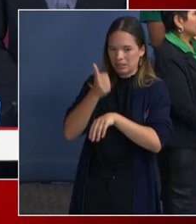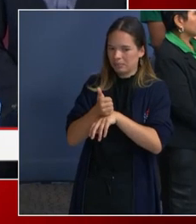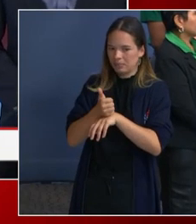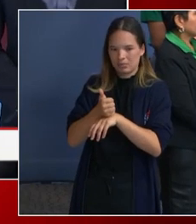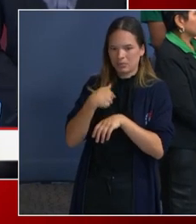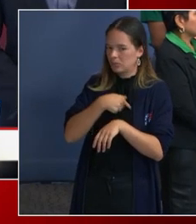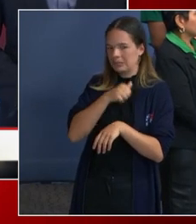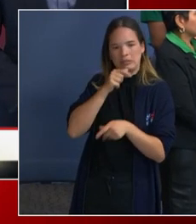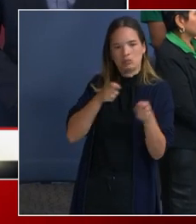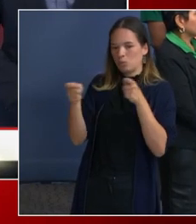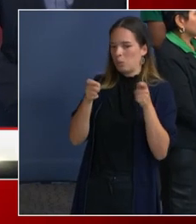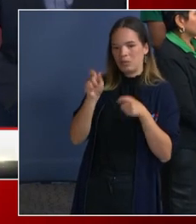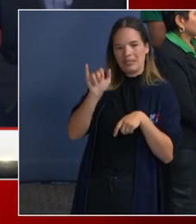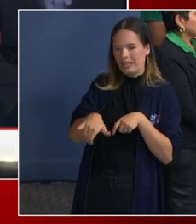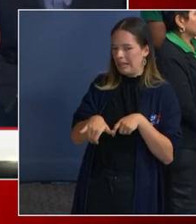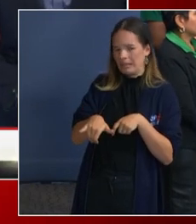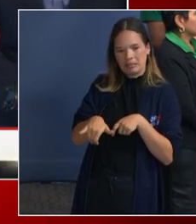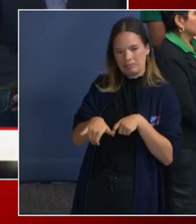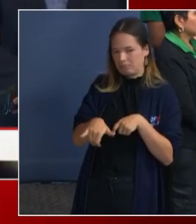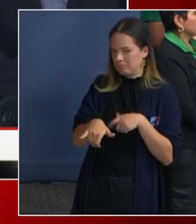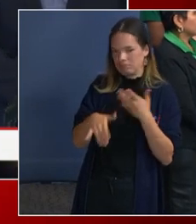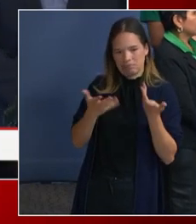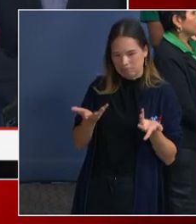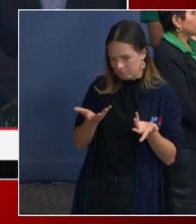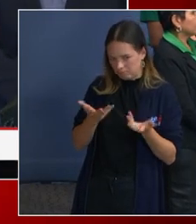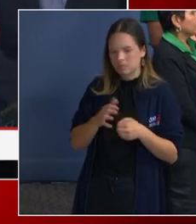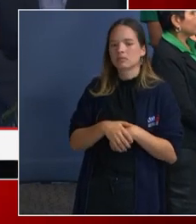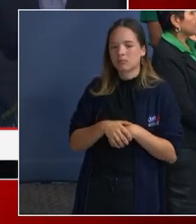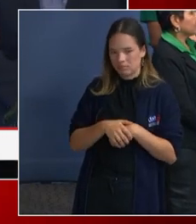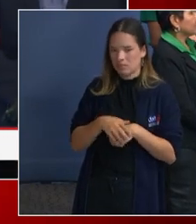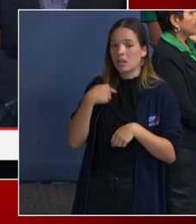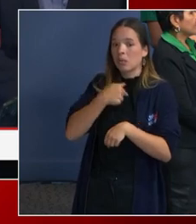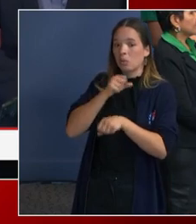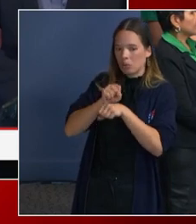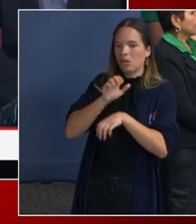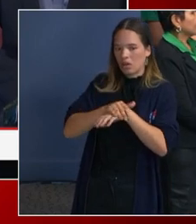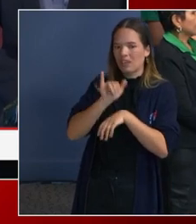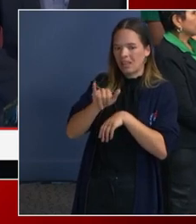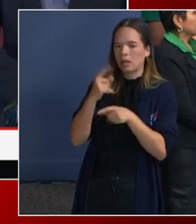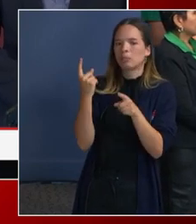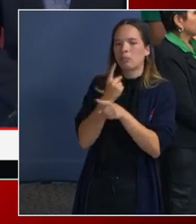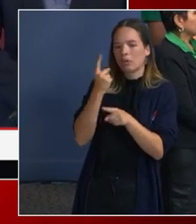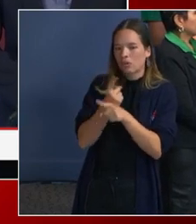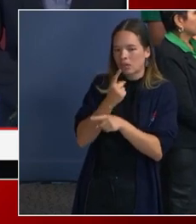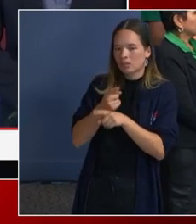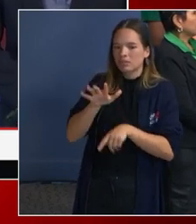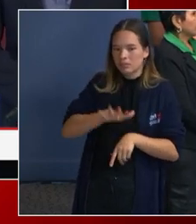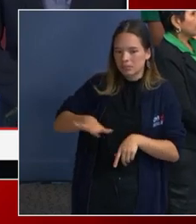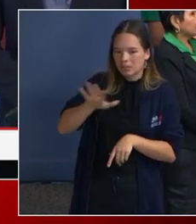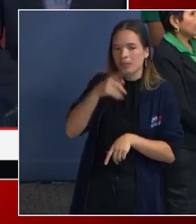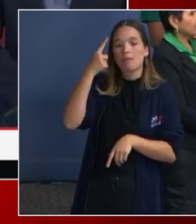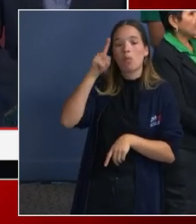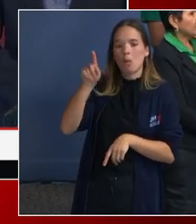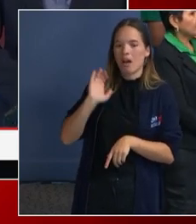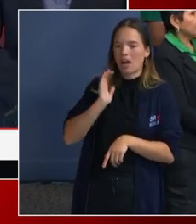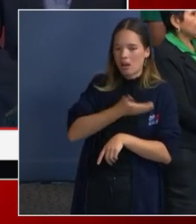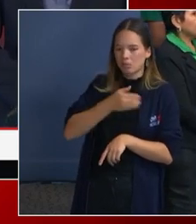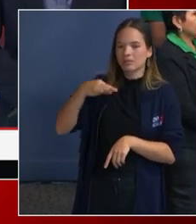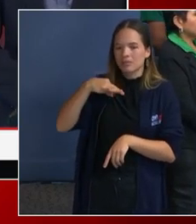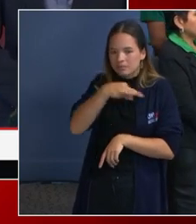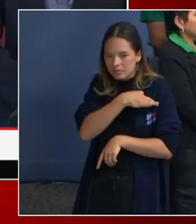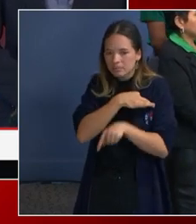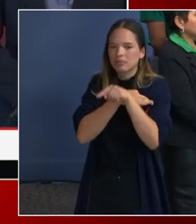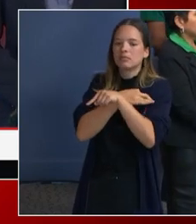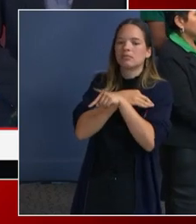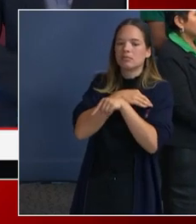and we continue to work on having the appropriate space for our staff, contract staff, and potentially